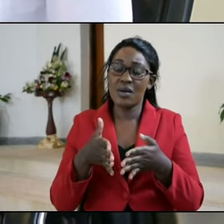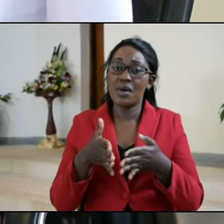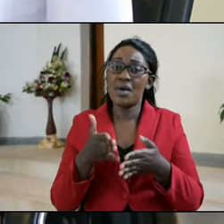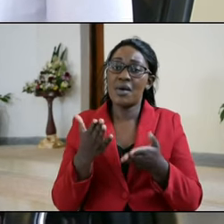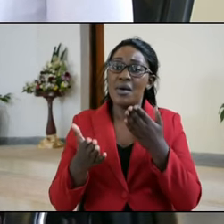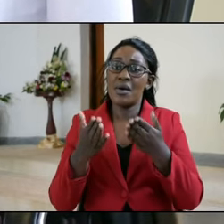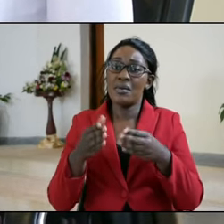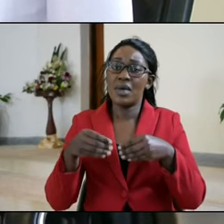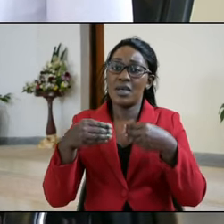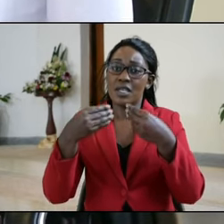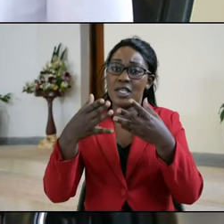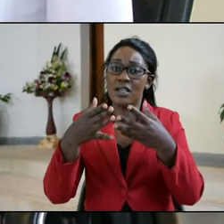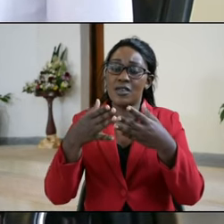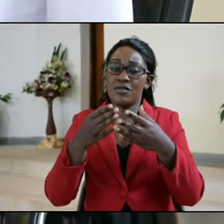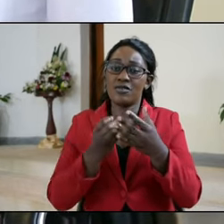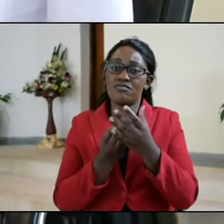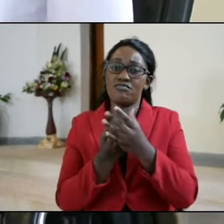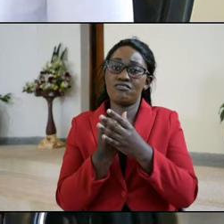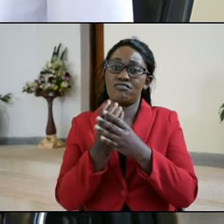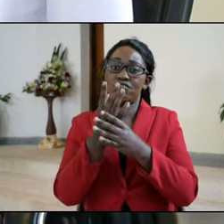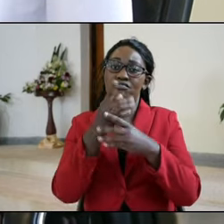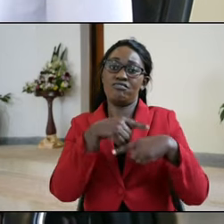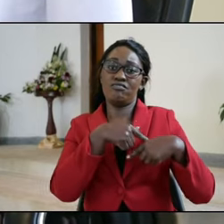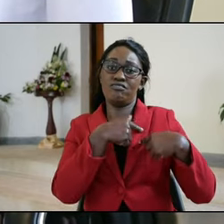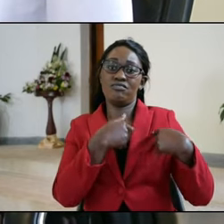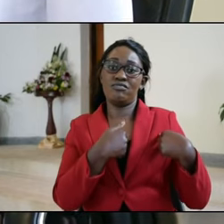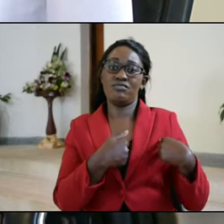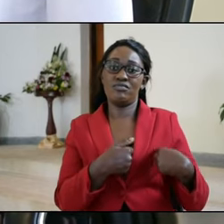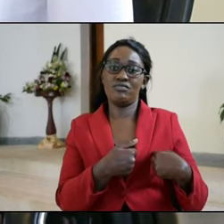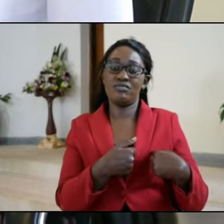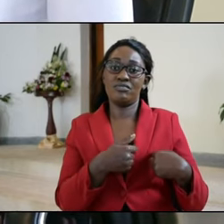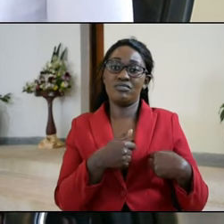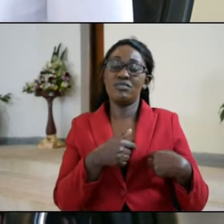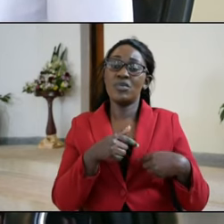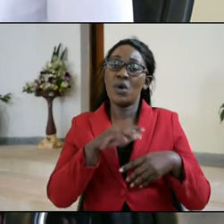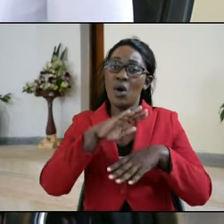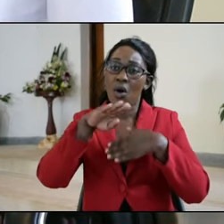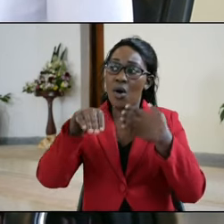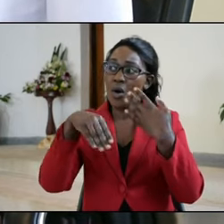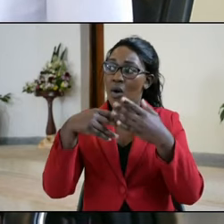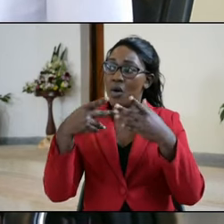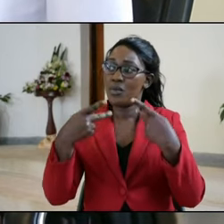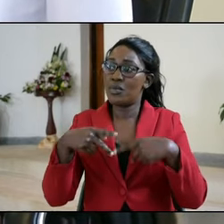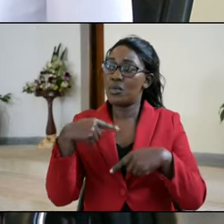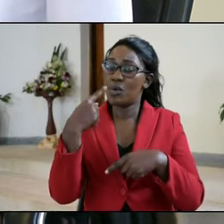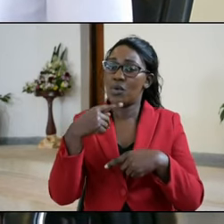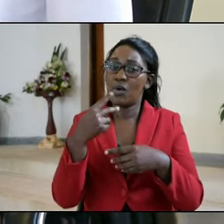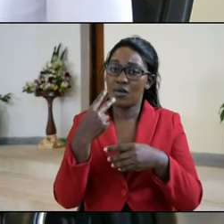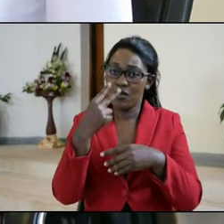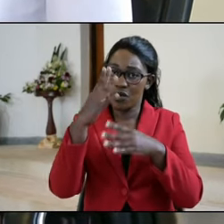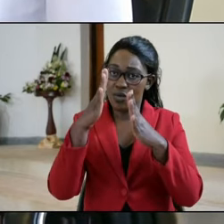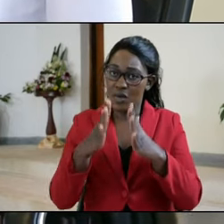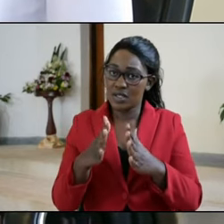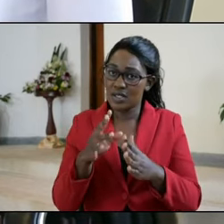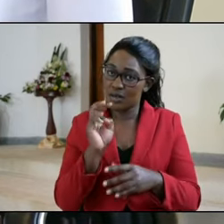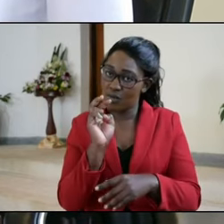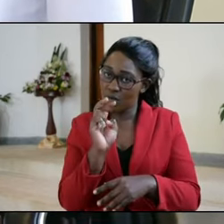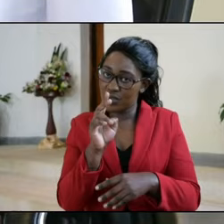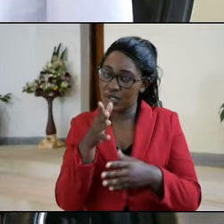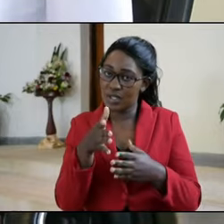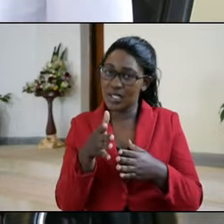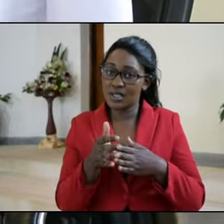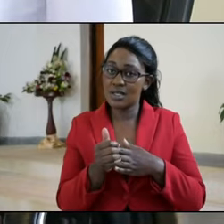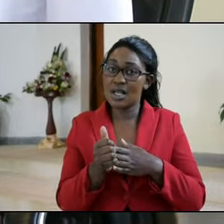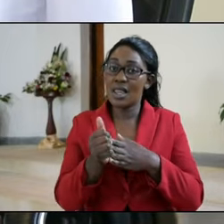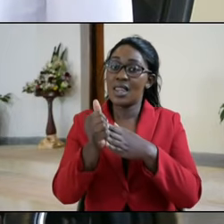hearts. We put everyone and all the viewers into your hands, O Lord, and we pray for a double portion of your blessings. Lead